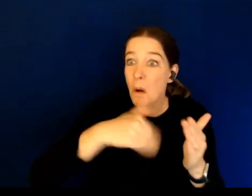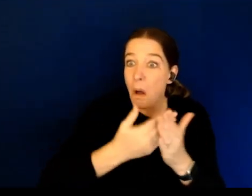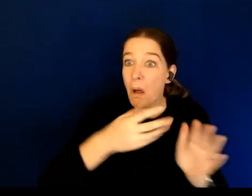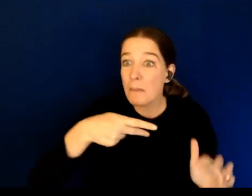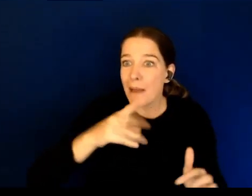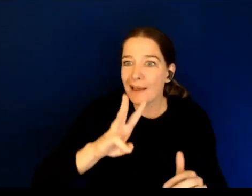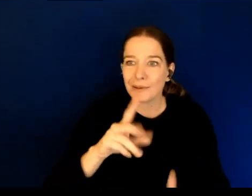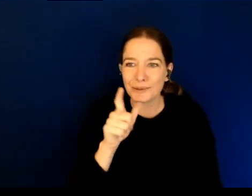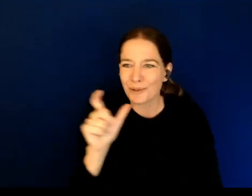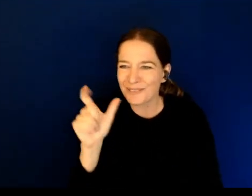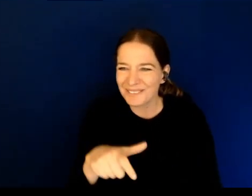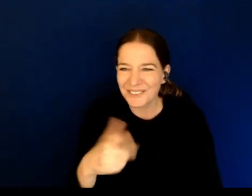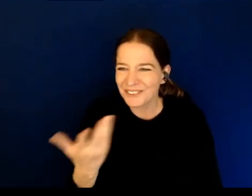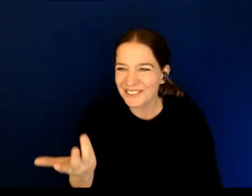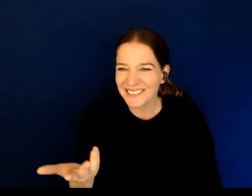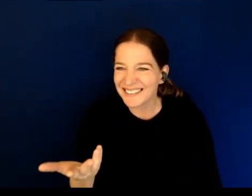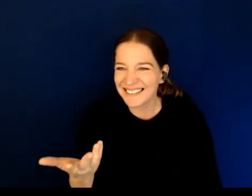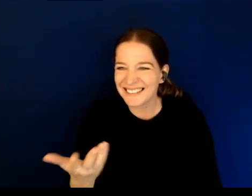of enhanced security.